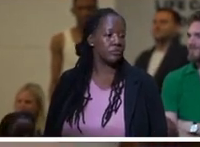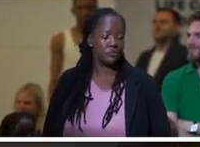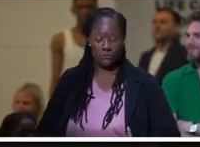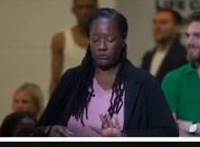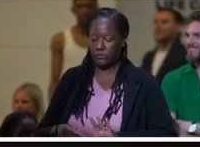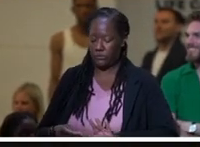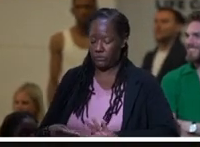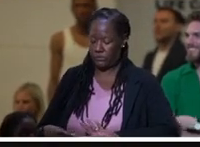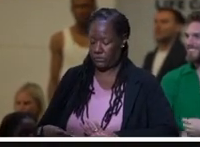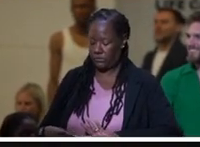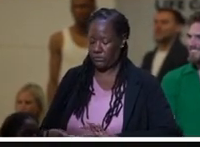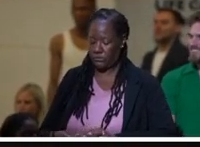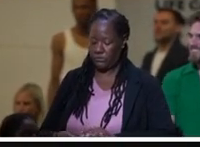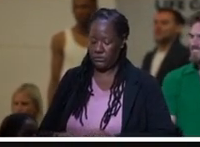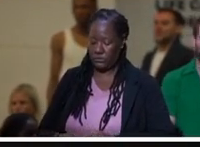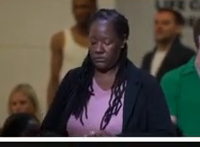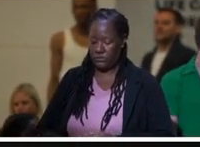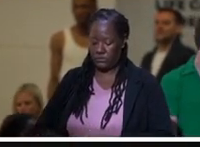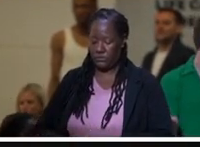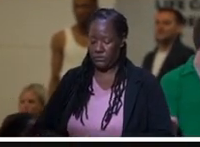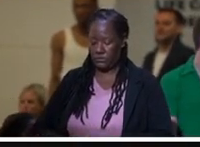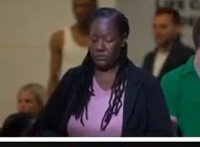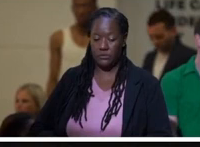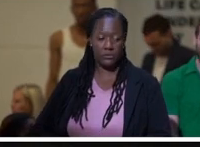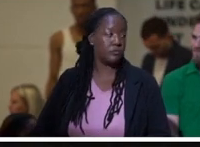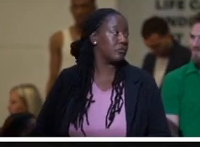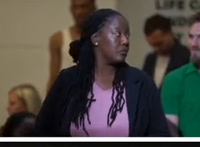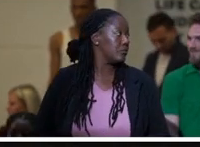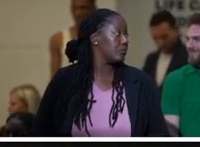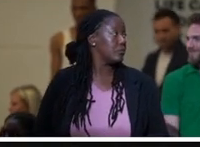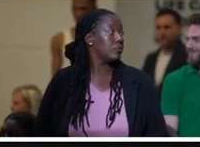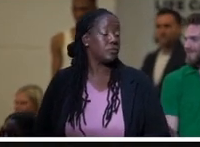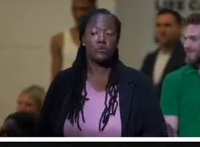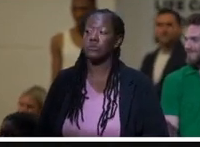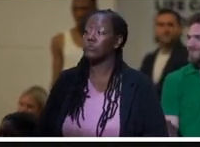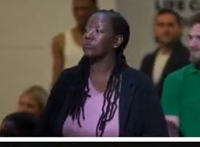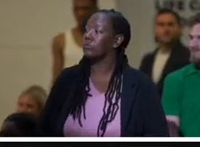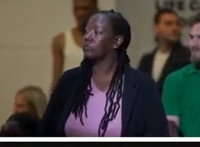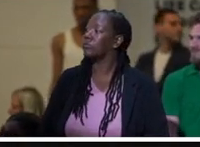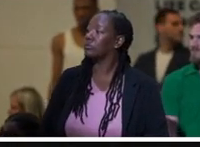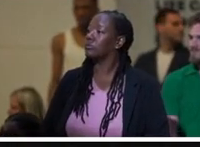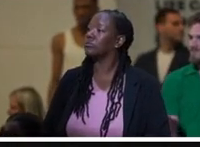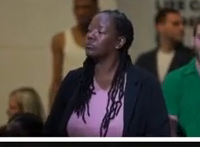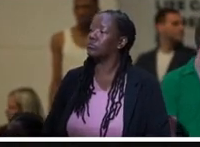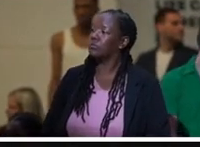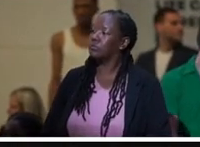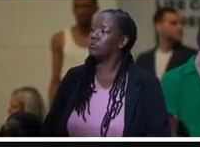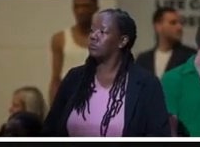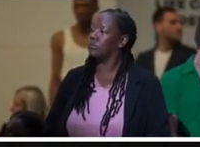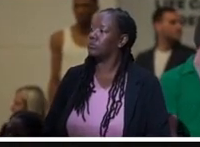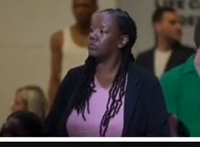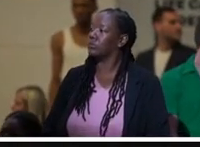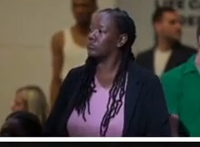me. Walk for me. I'm so, all I really wanna be is an icon or a statement. No, it's